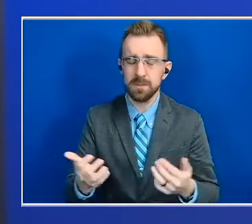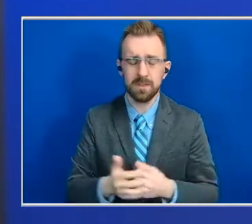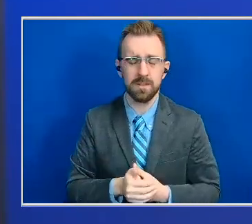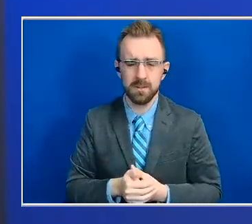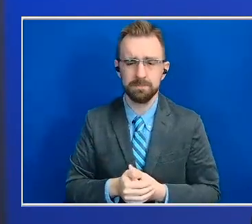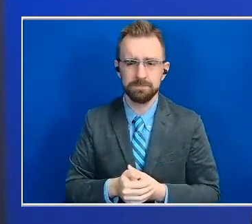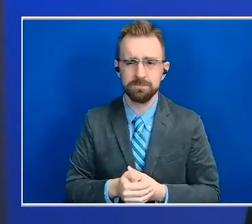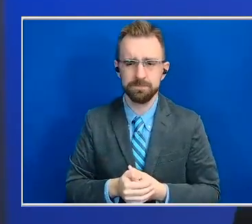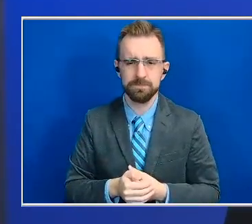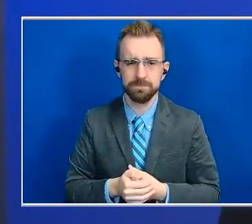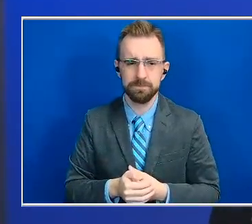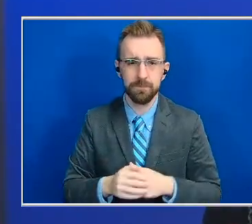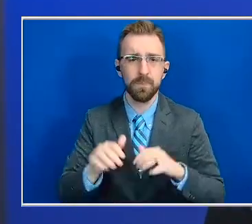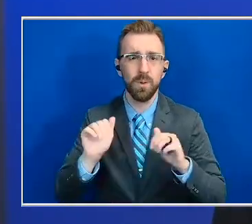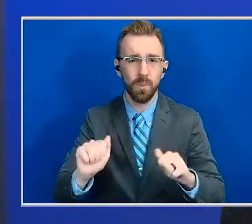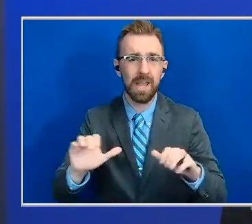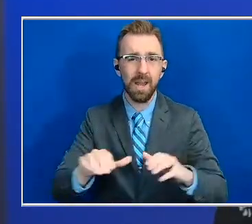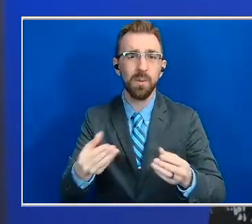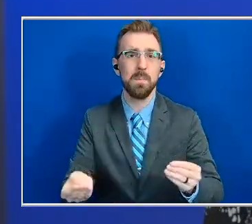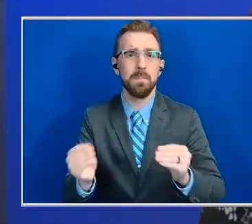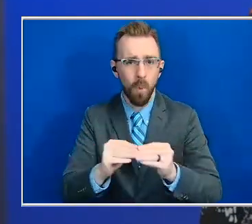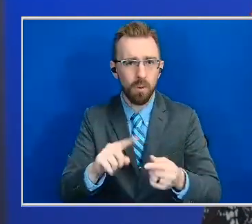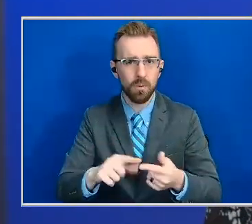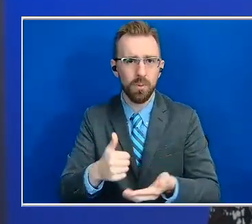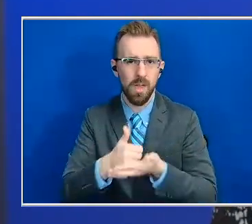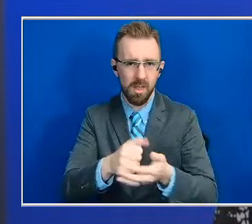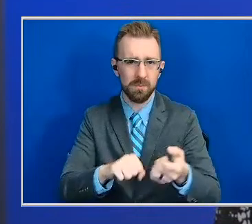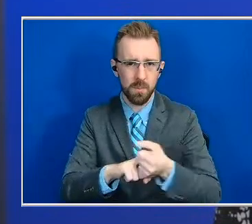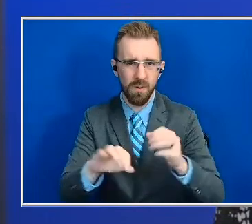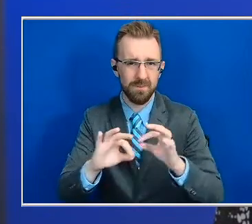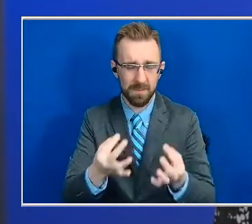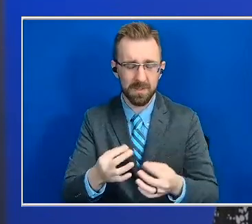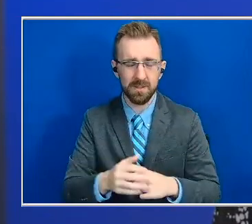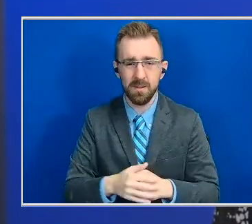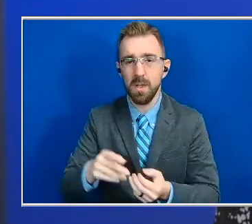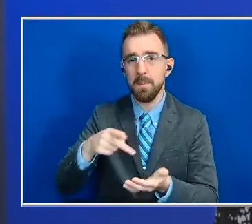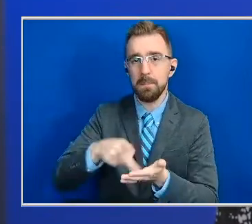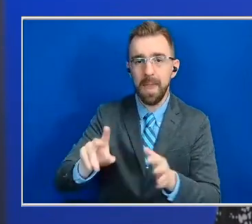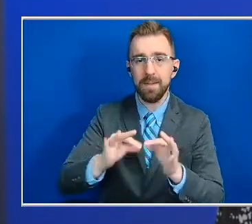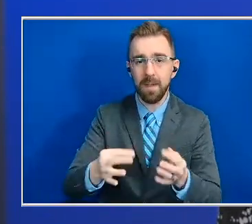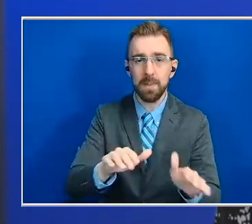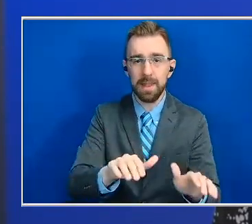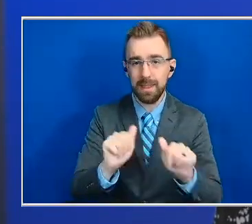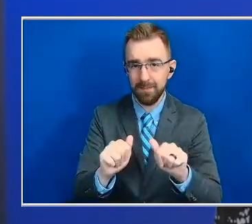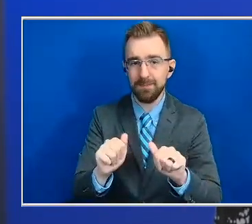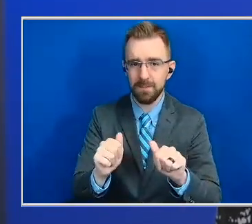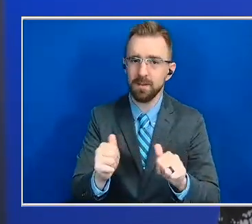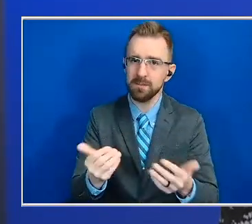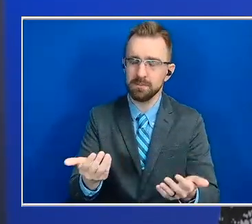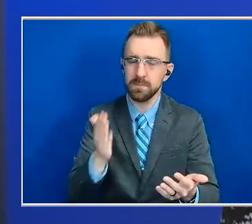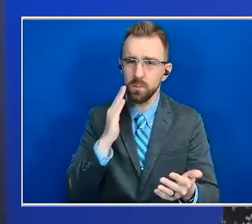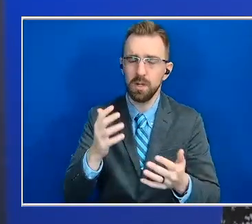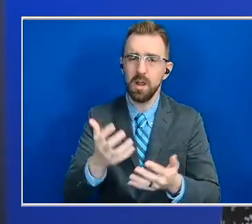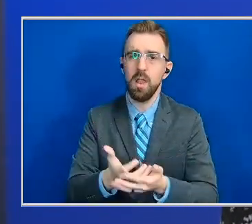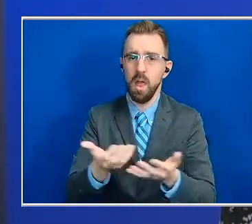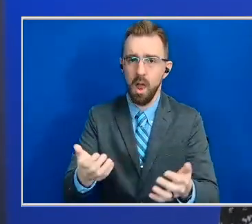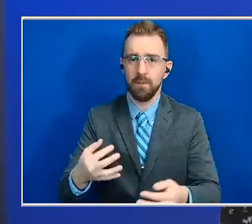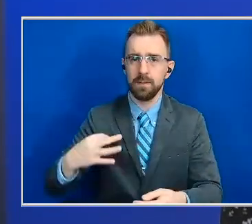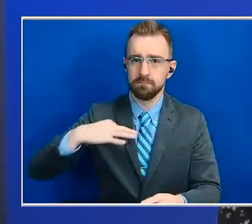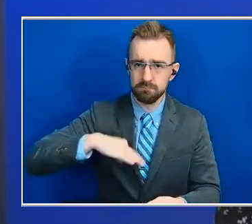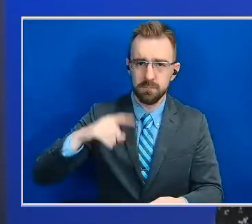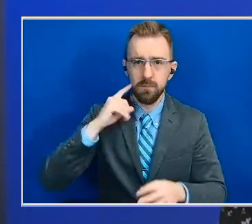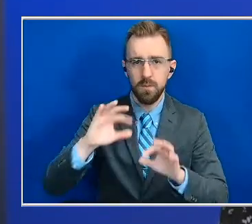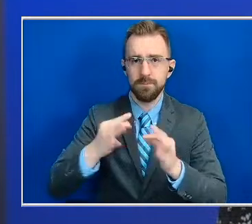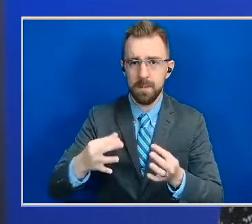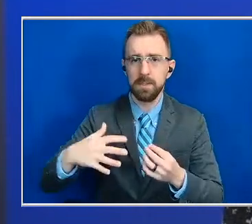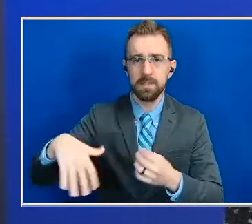we can do so much more to help support families. So paid family leave would do a great amount of good for families, breastfeeding